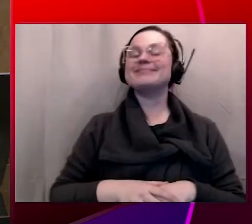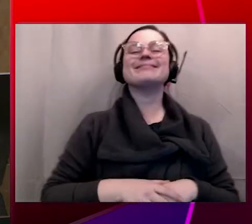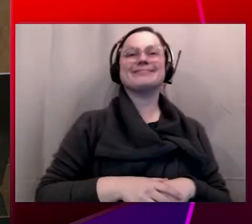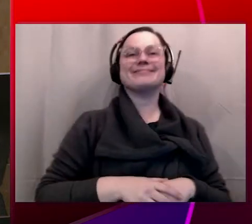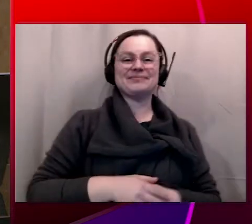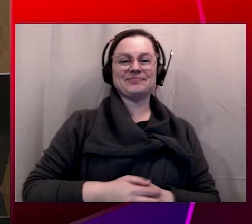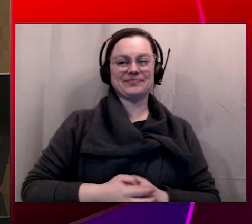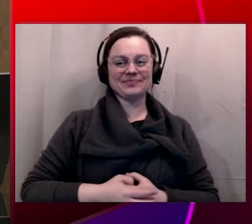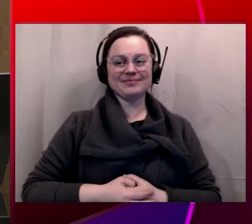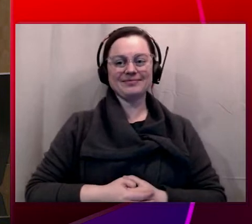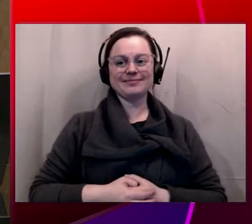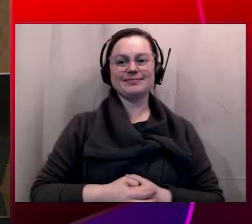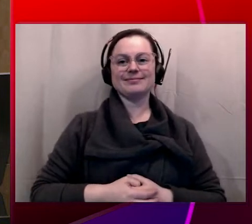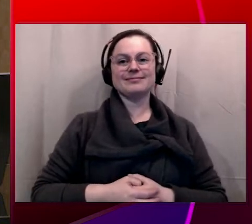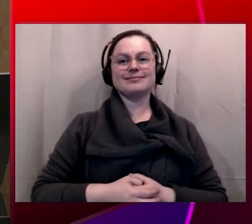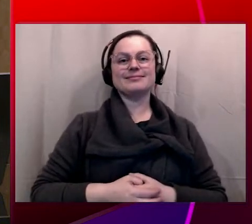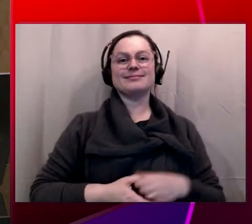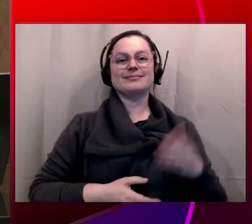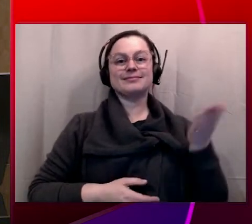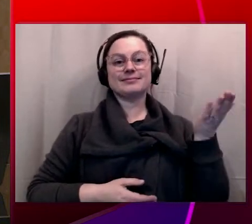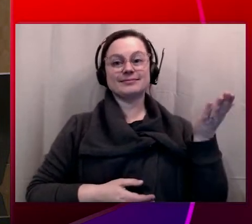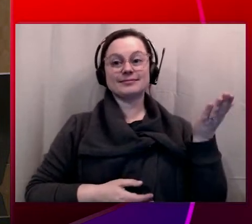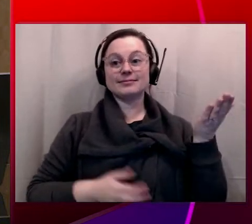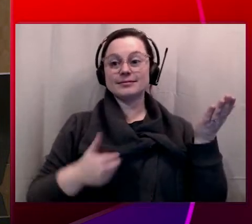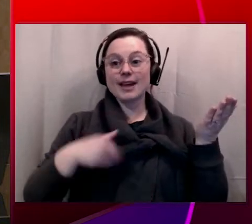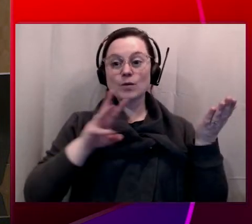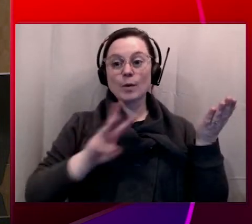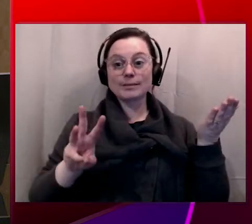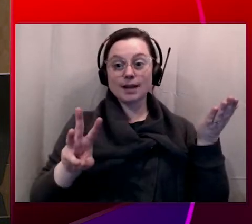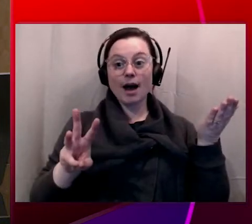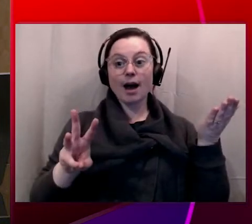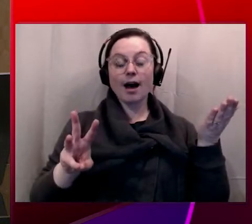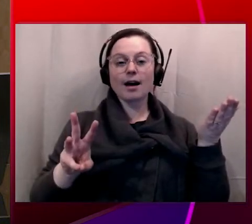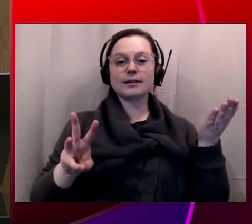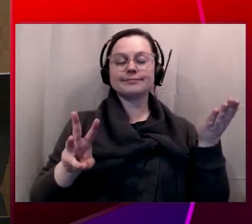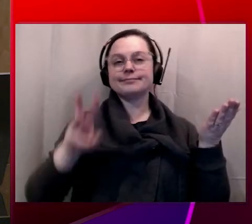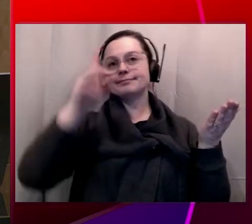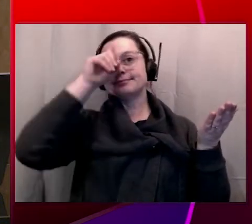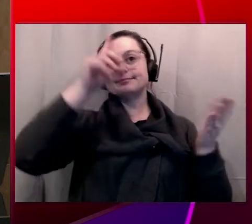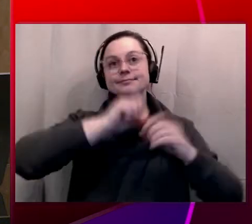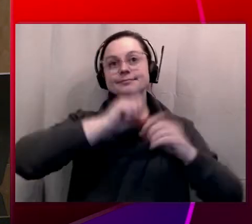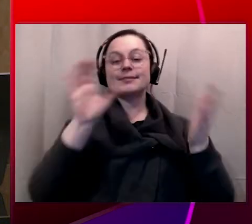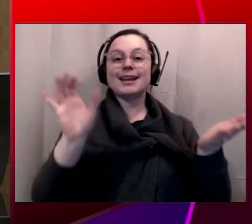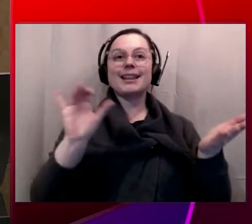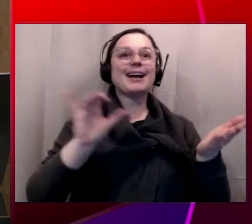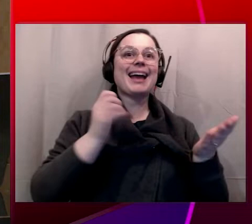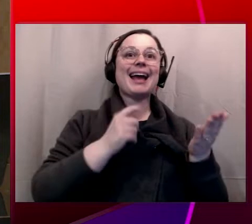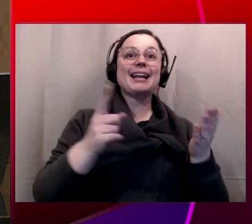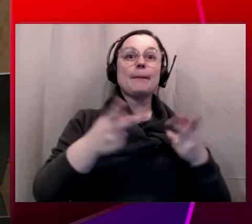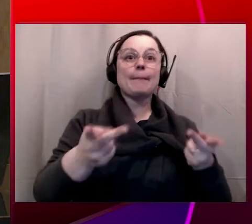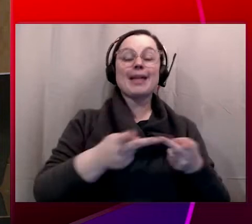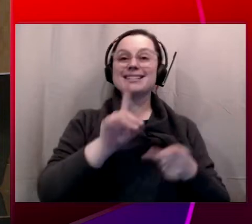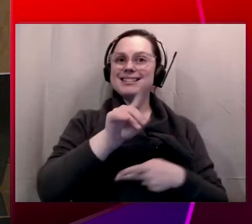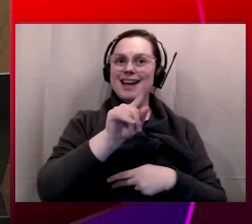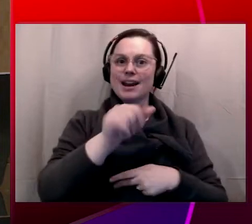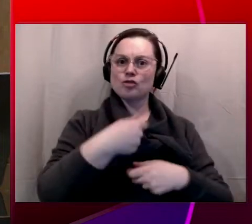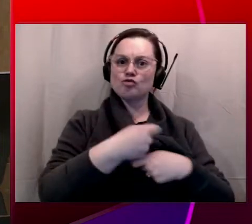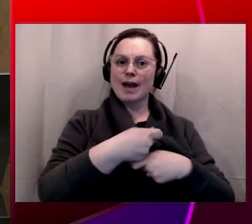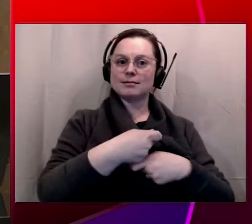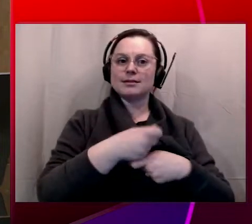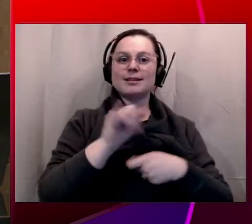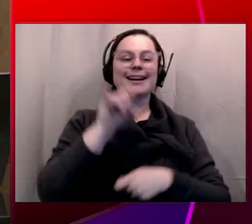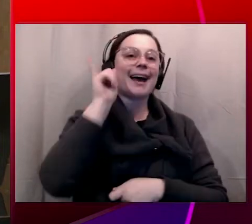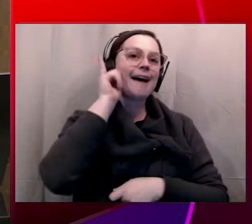So here we have just a website, but you could think of this as like anywhere that data is created. So that could be an